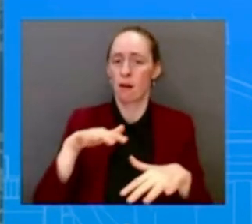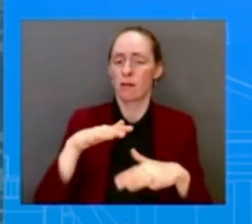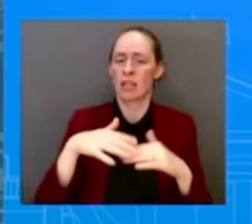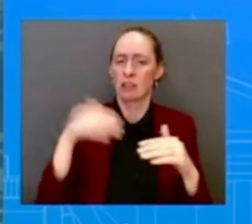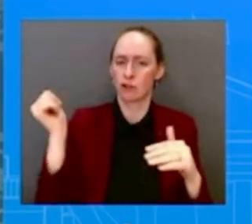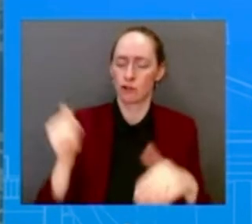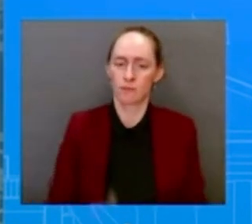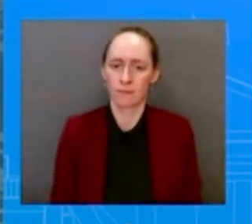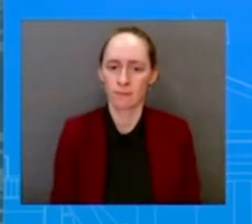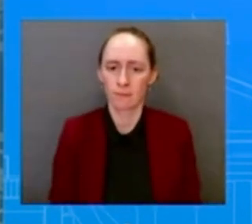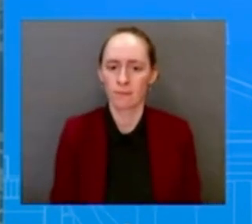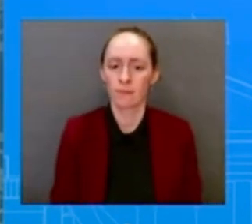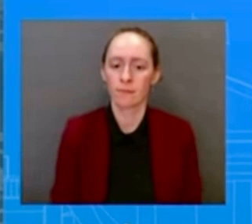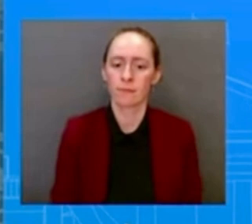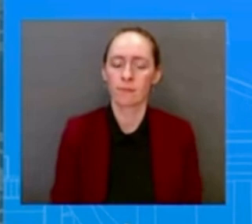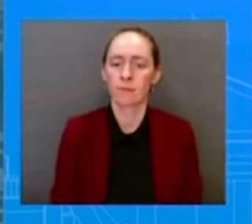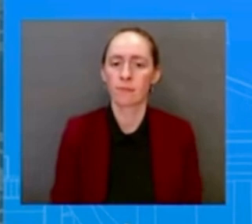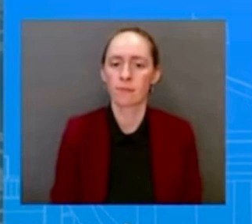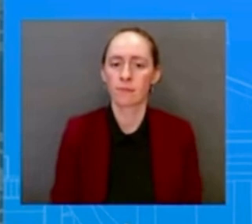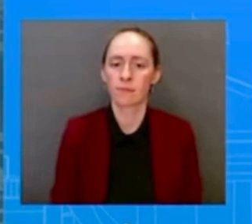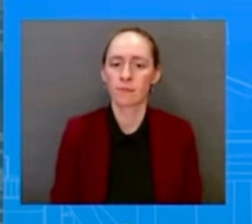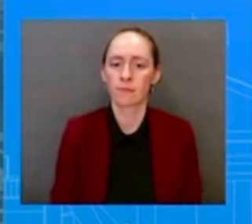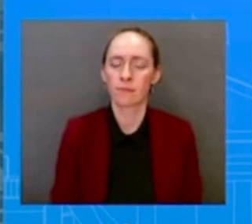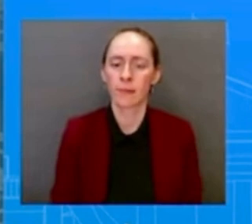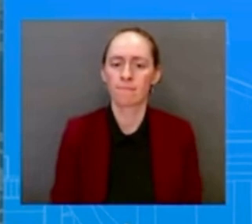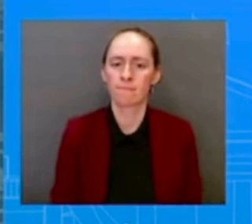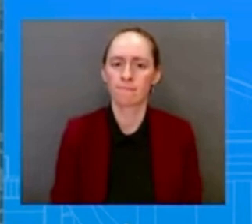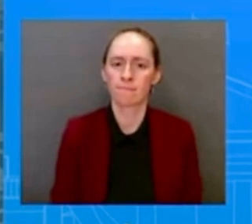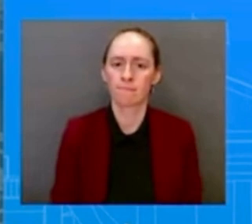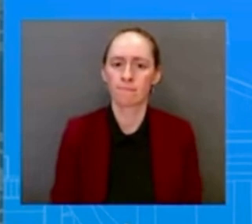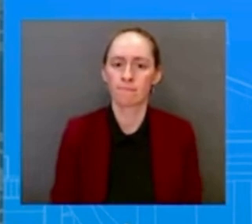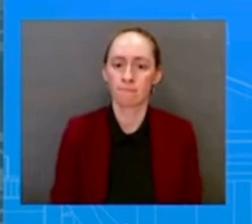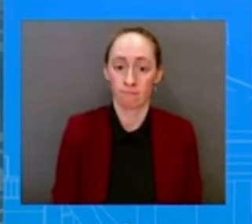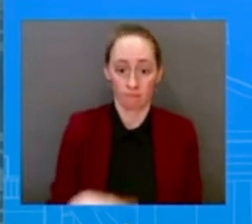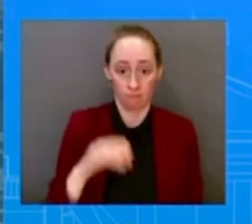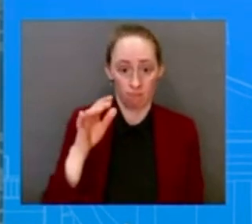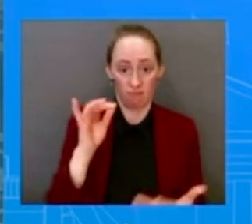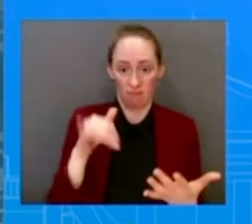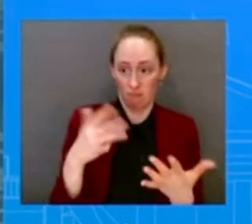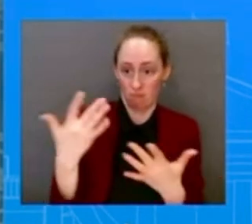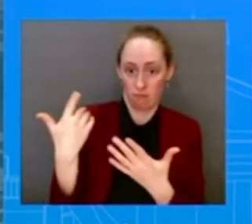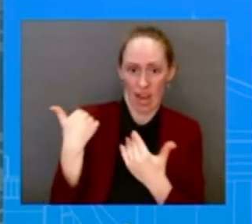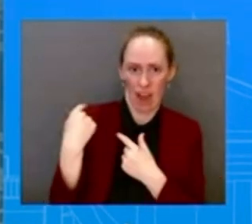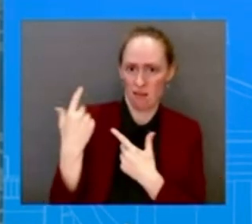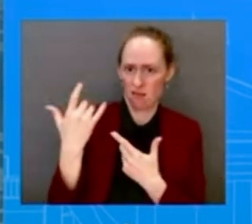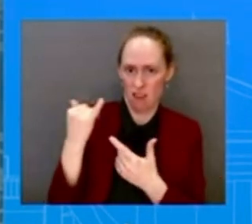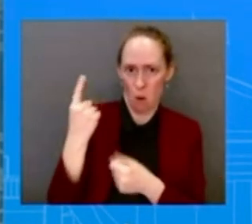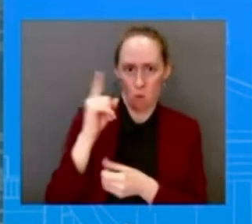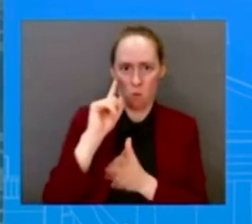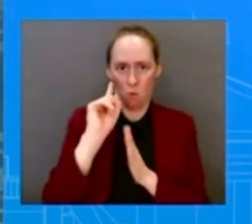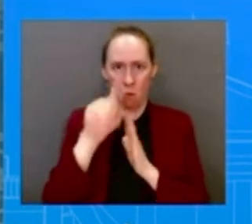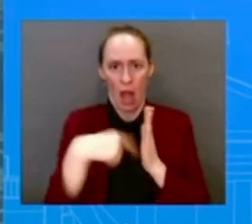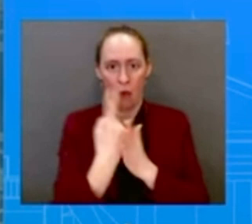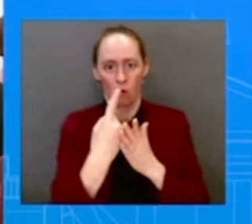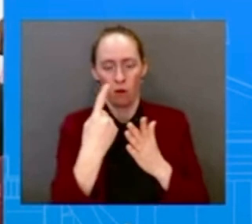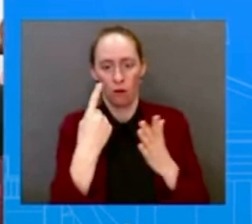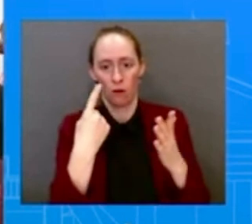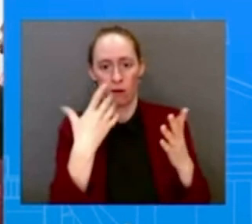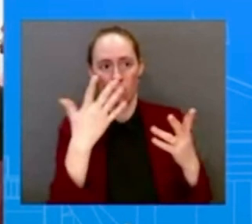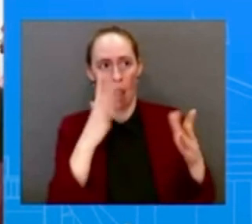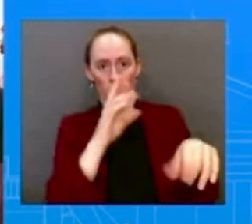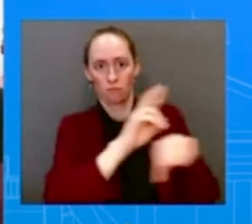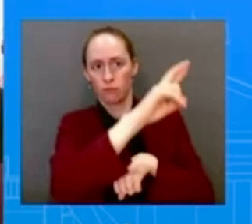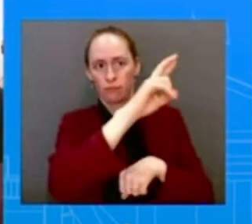the object within the last hour. Okay. Can I just follow up, John? And thank you for that. That's really